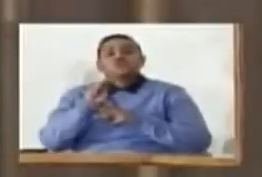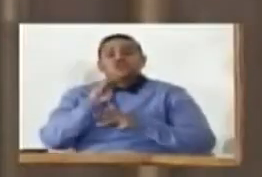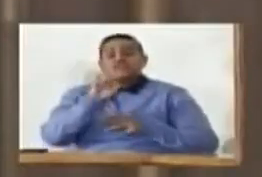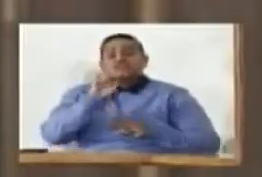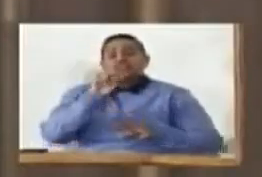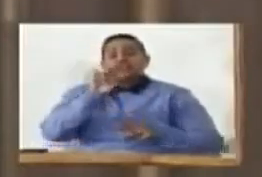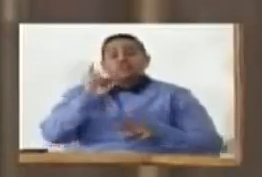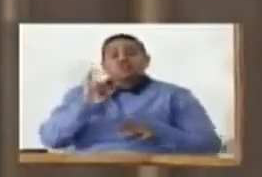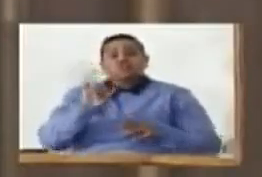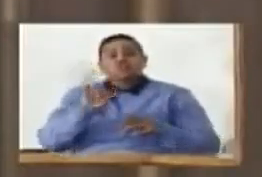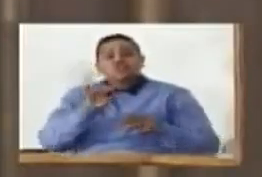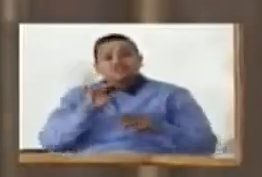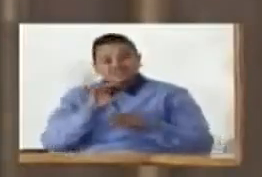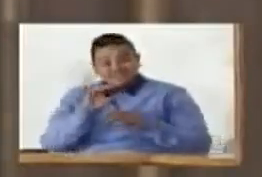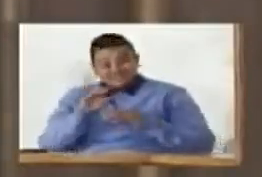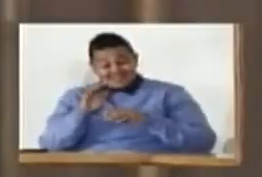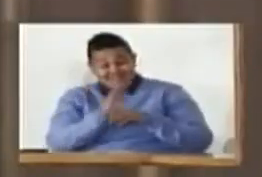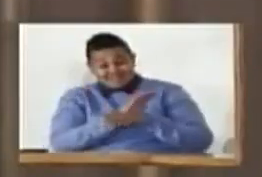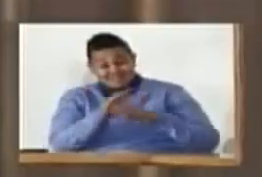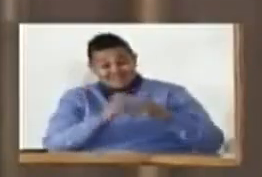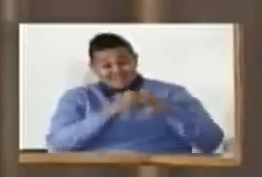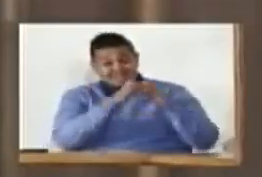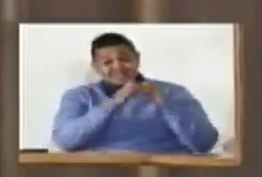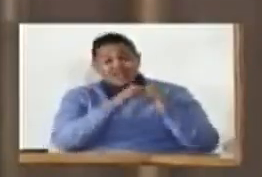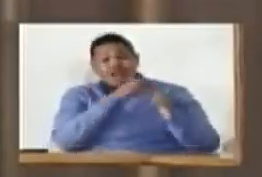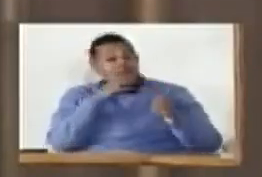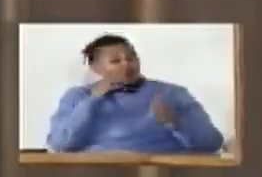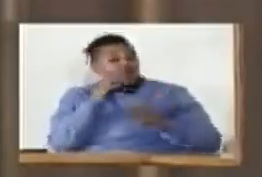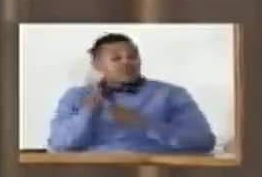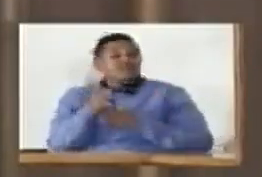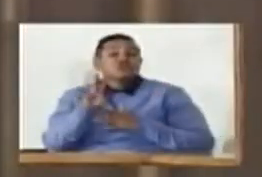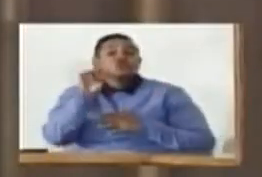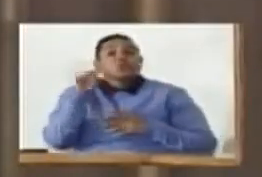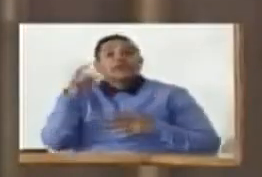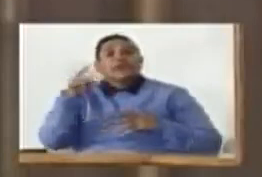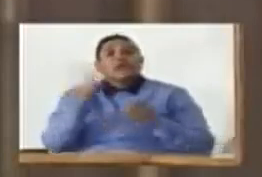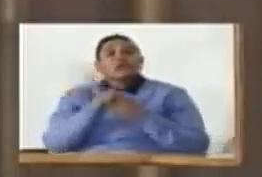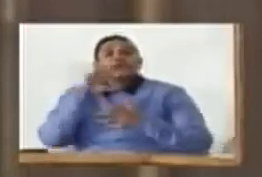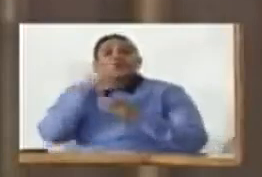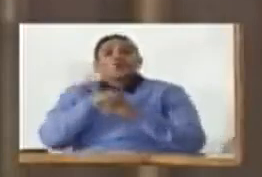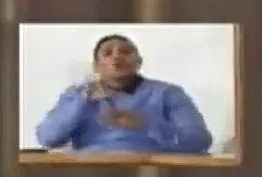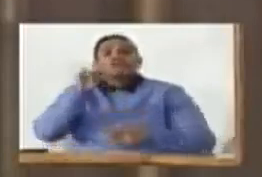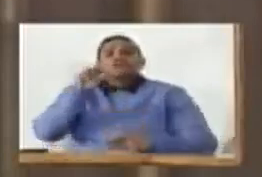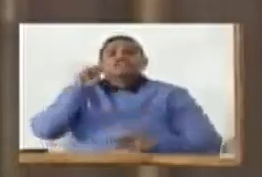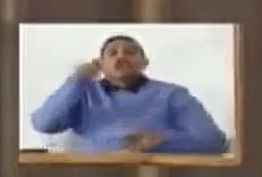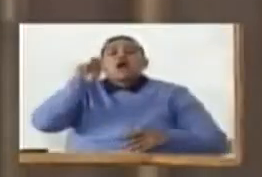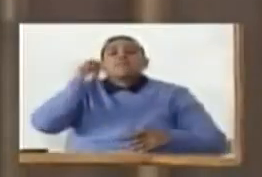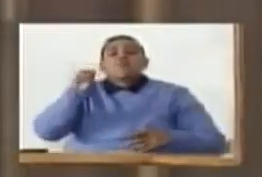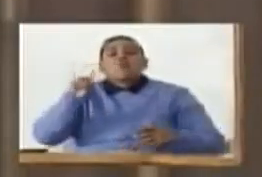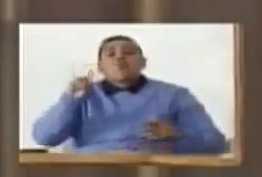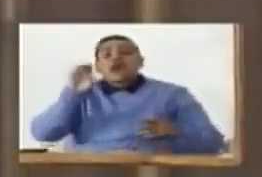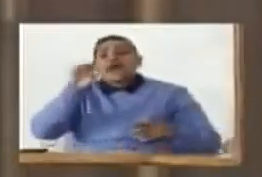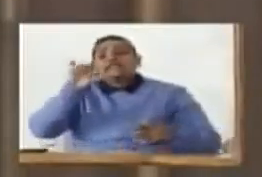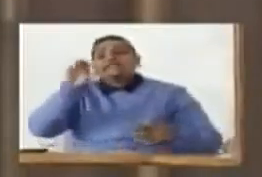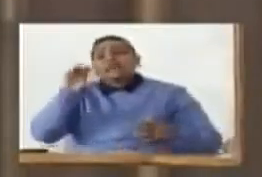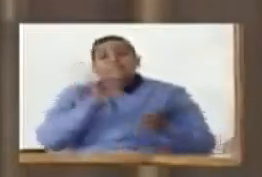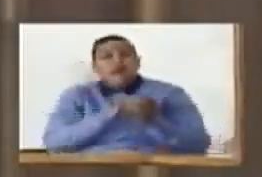Commerce, Agriculture and Fisheries in 2018 with the inclusion of JAMPRO, the Exim